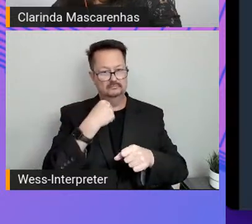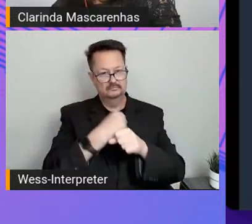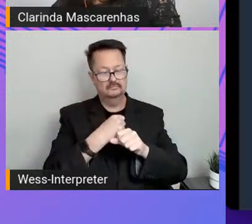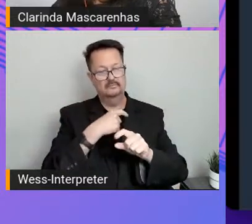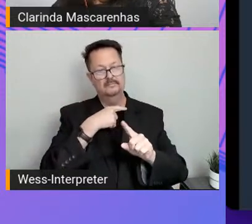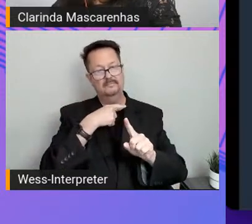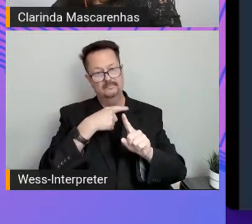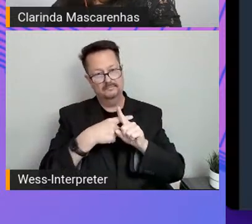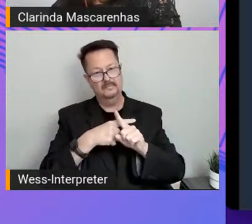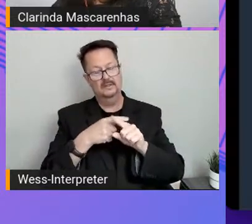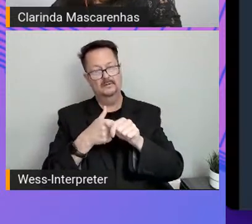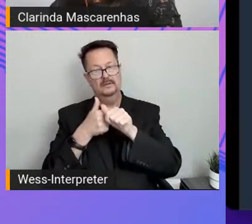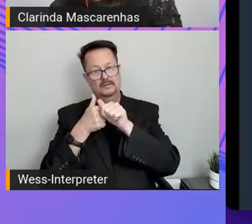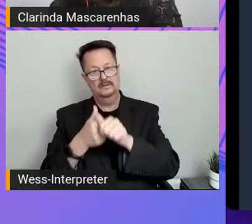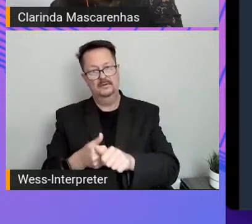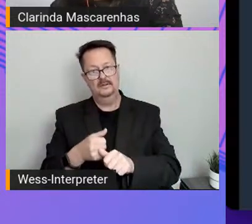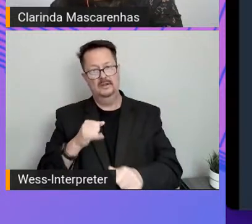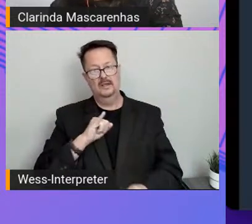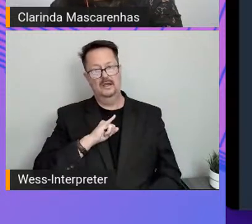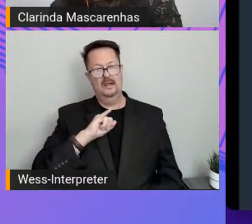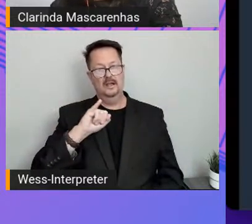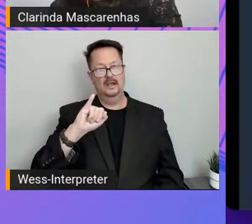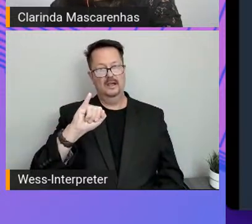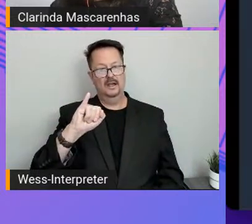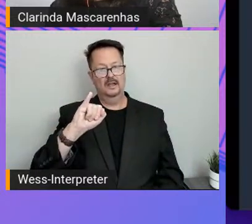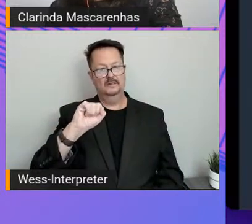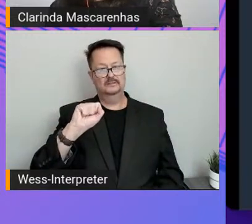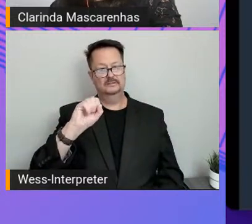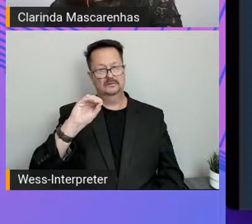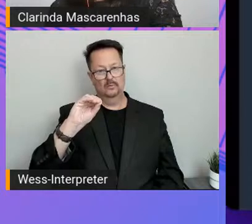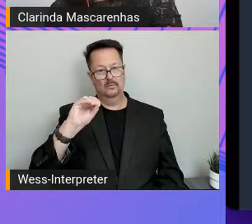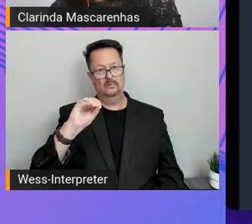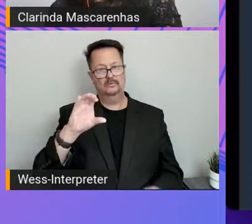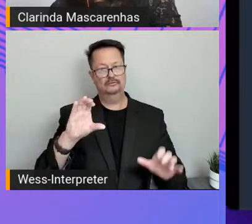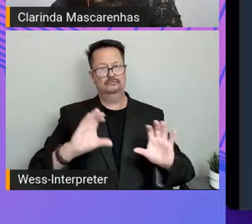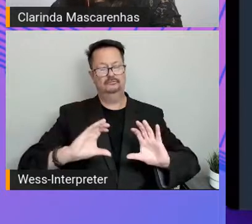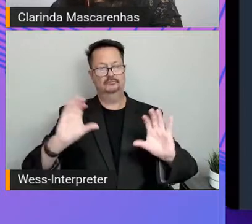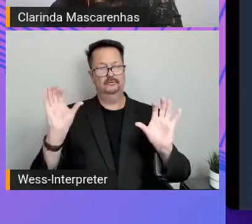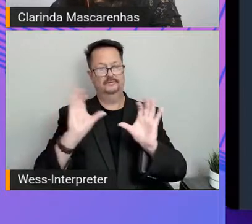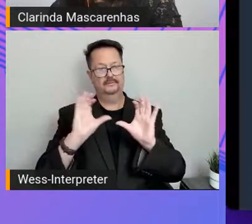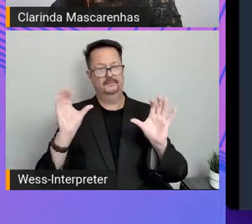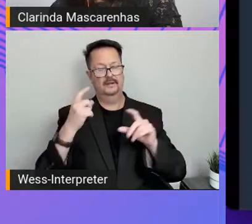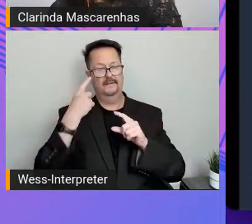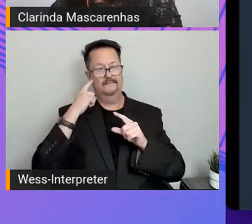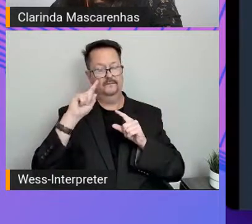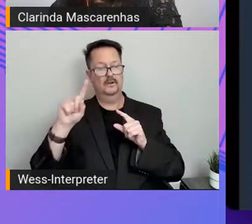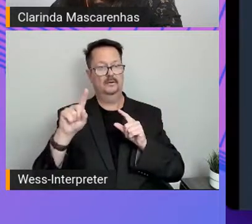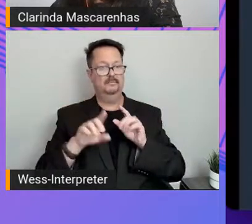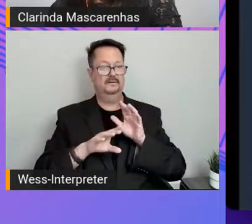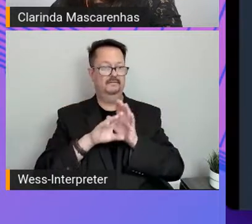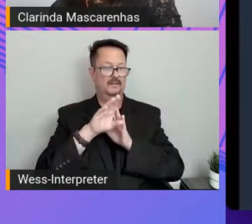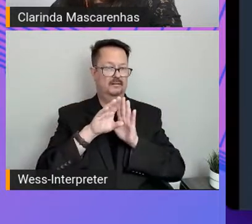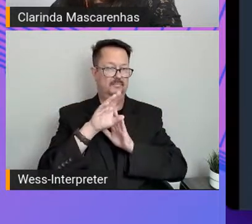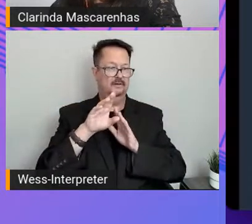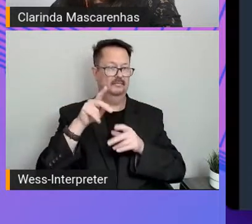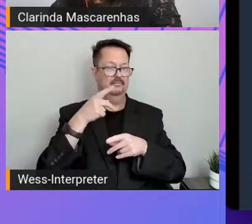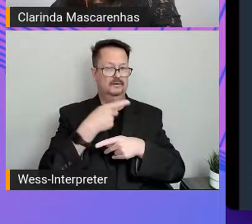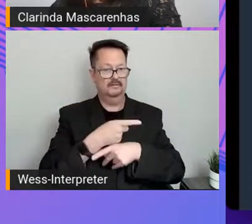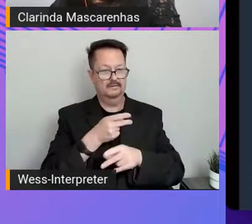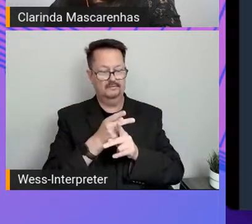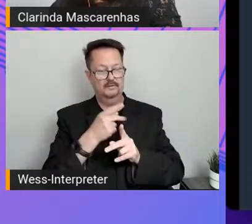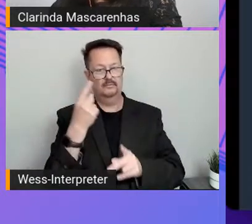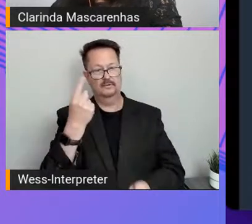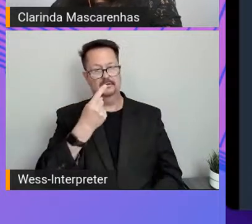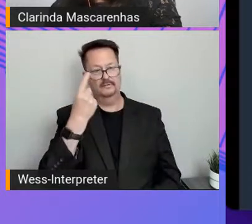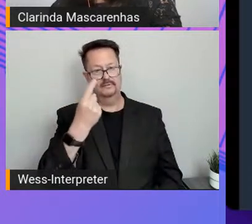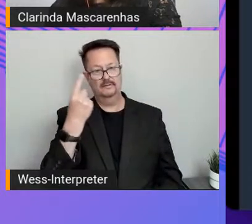We are ISO certified. And from a developer productivity perspective, we've always focused on